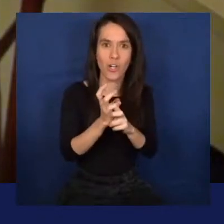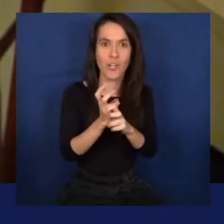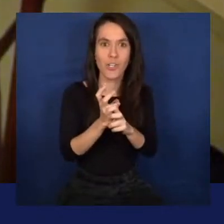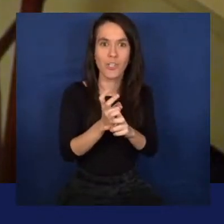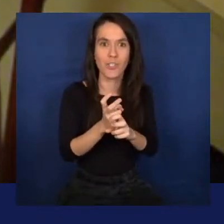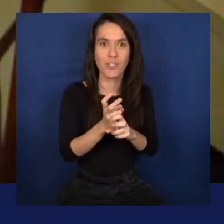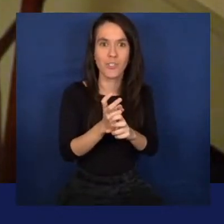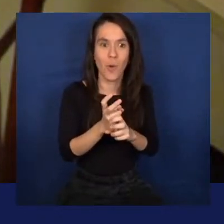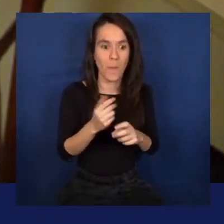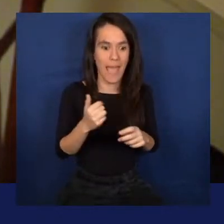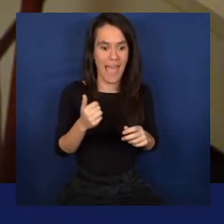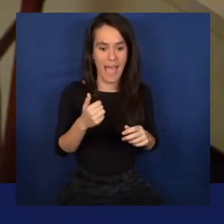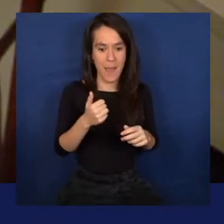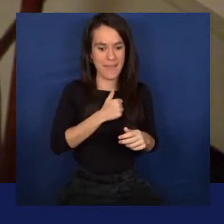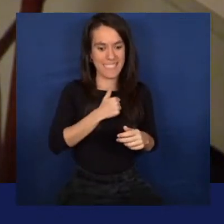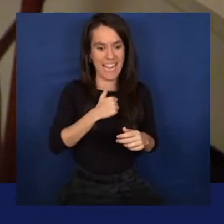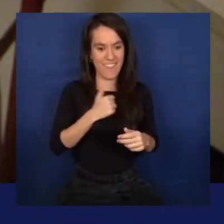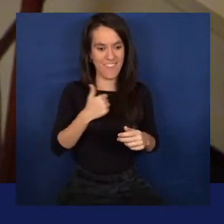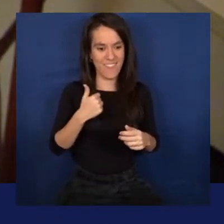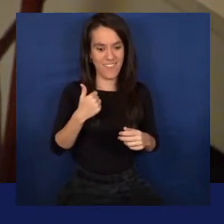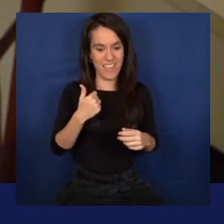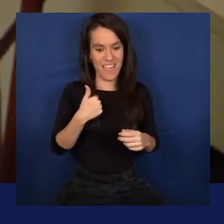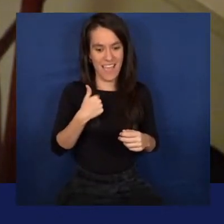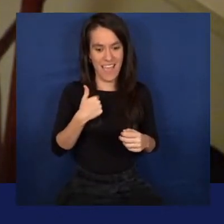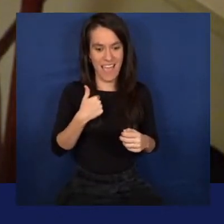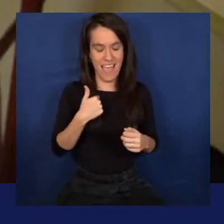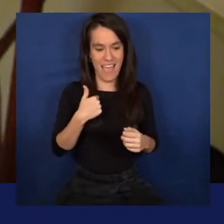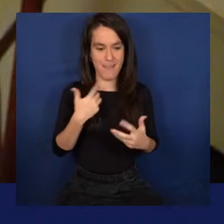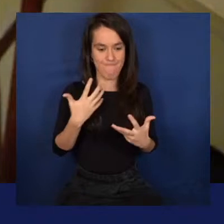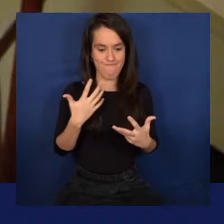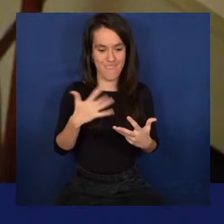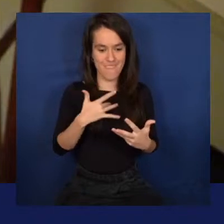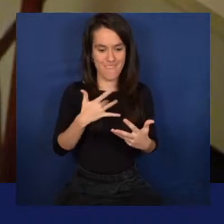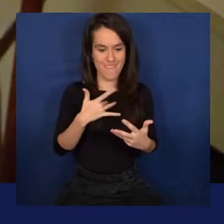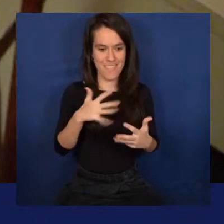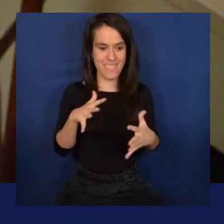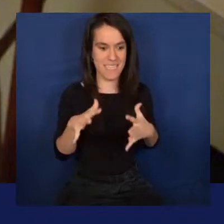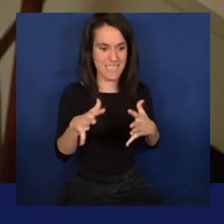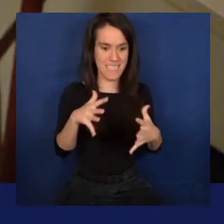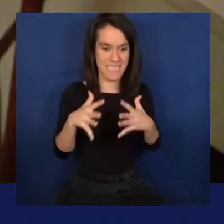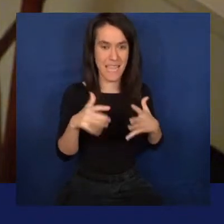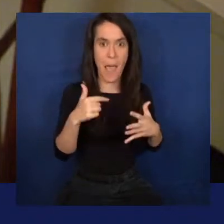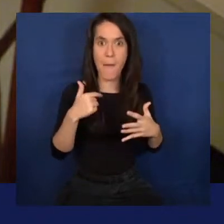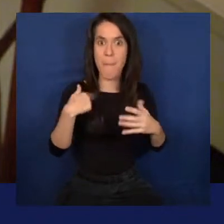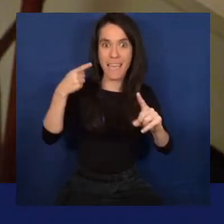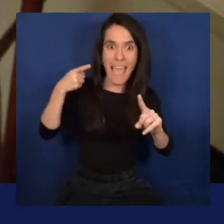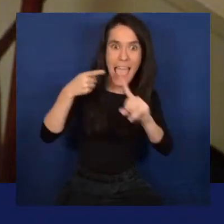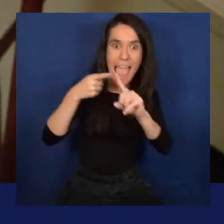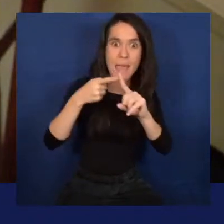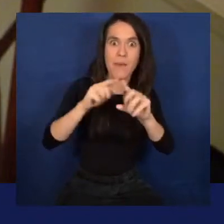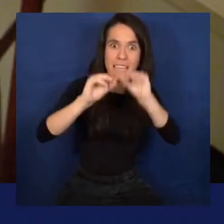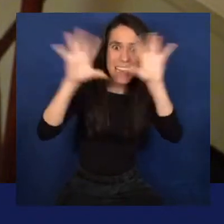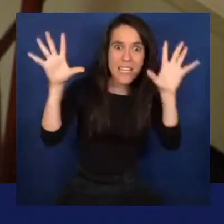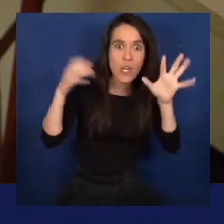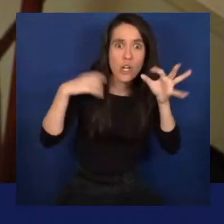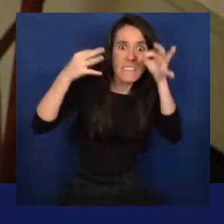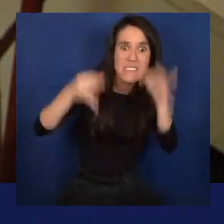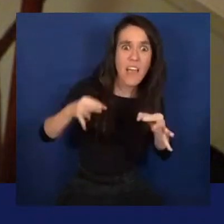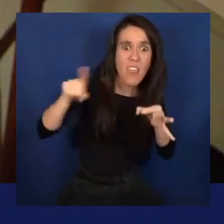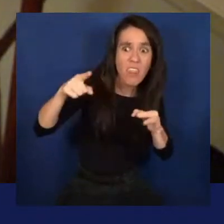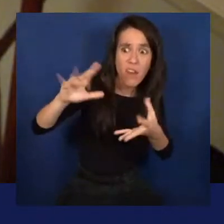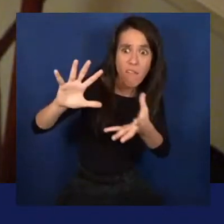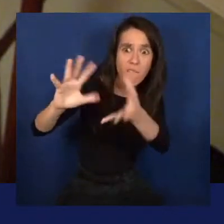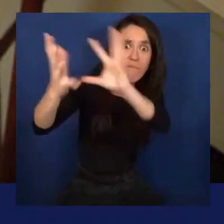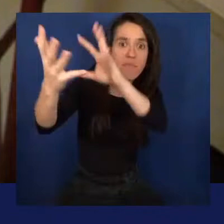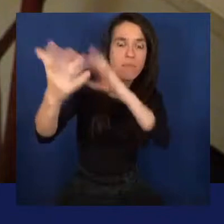too. But also at least to make sure what your intent was and the decisions you made. So before I go to